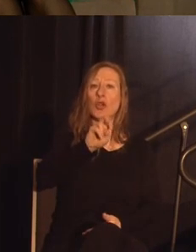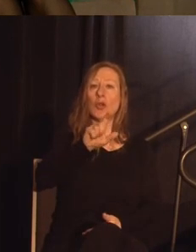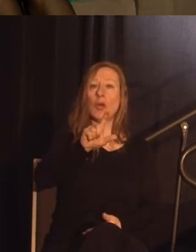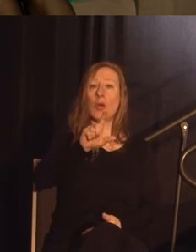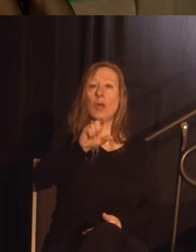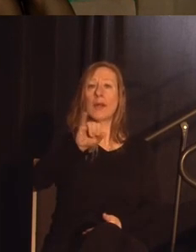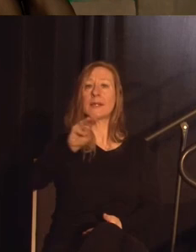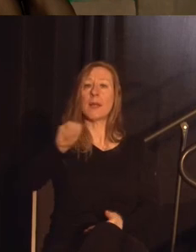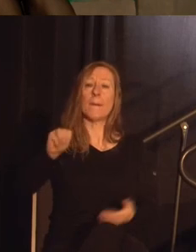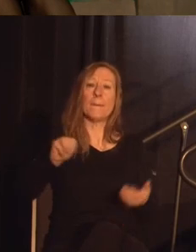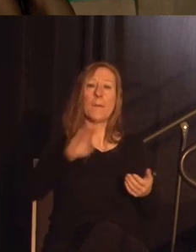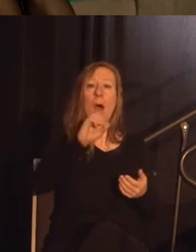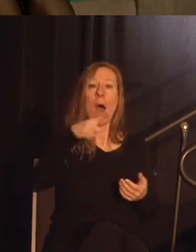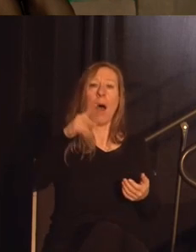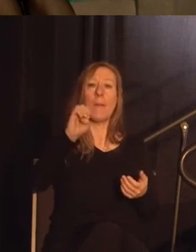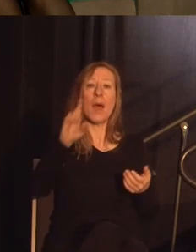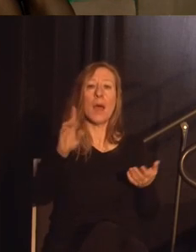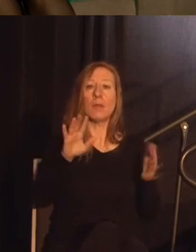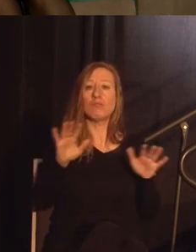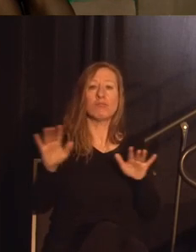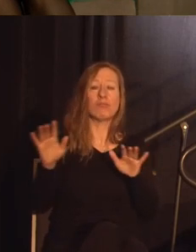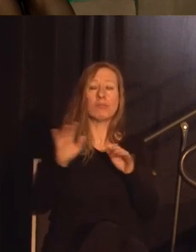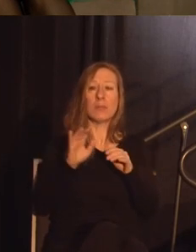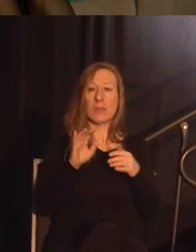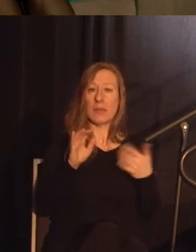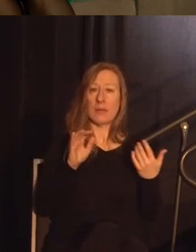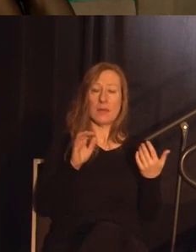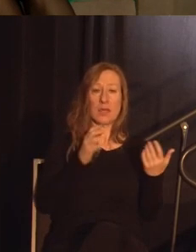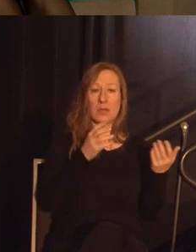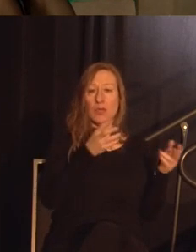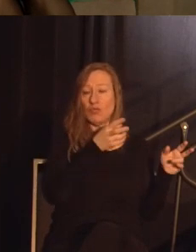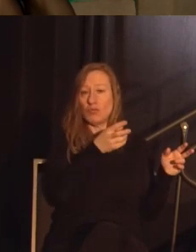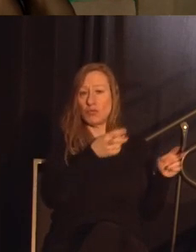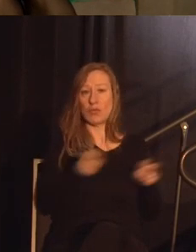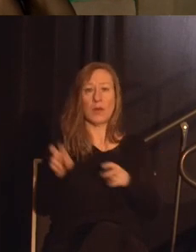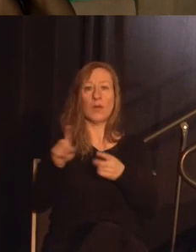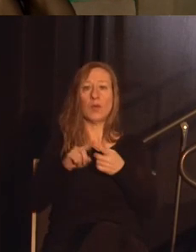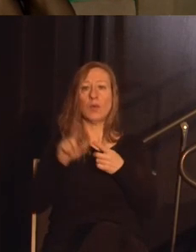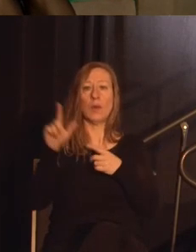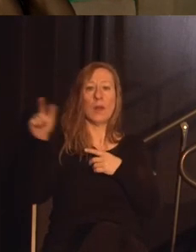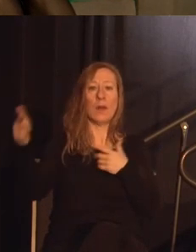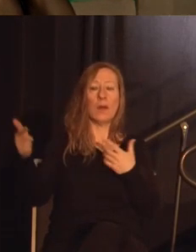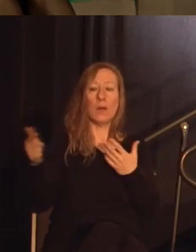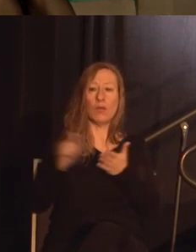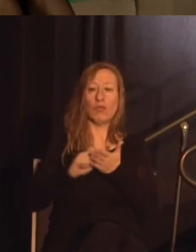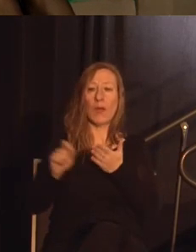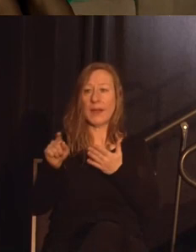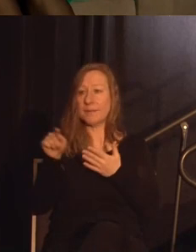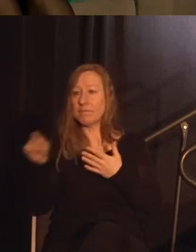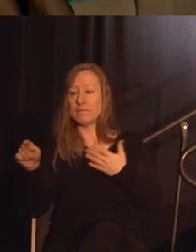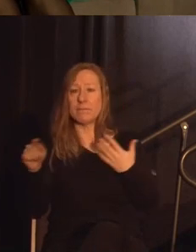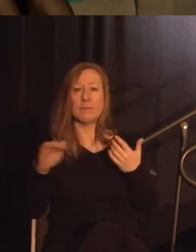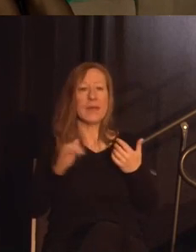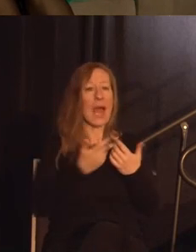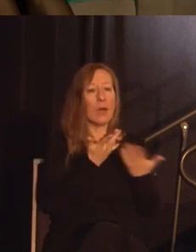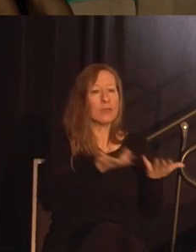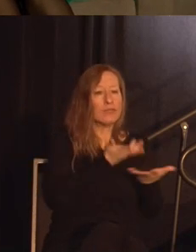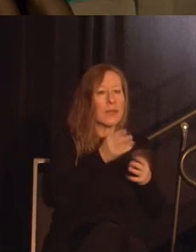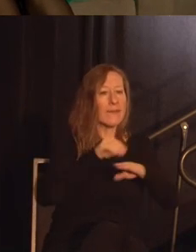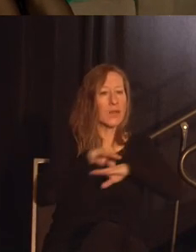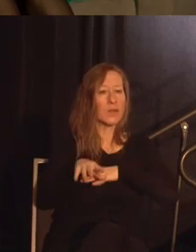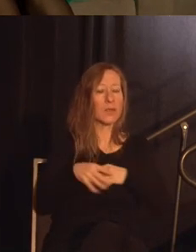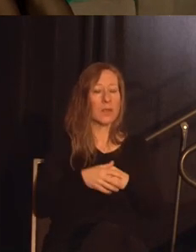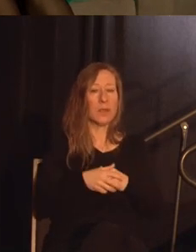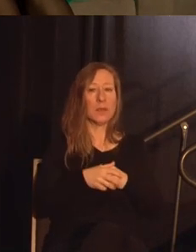pieces with a sort of journalistic impulse. Like, how did that influence, or have you moved away or towards that work? Yeah, I feel like I